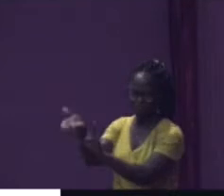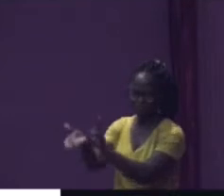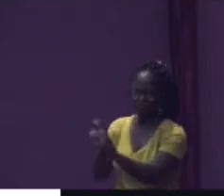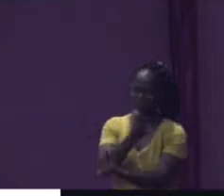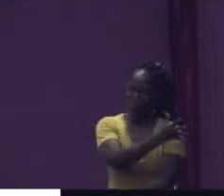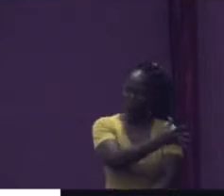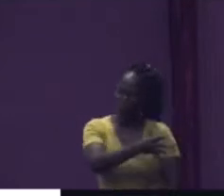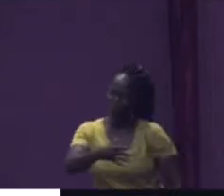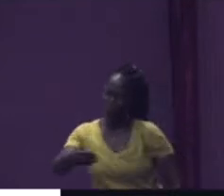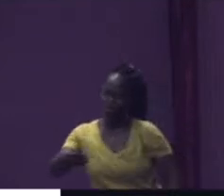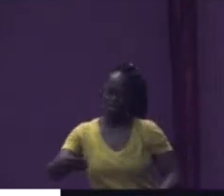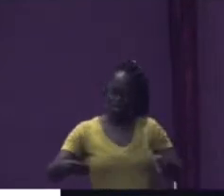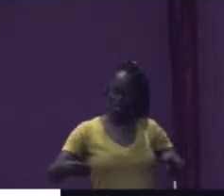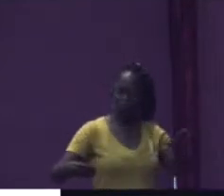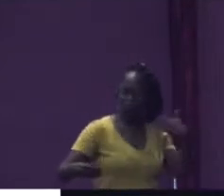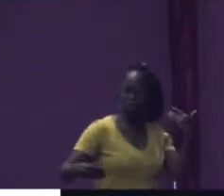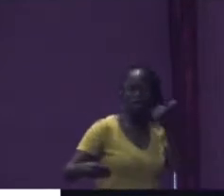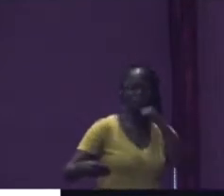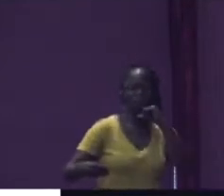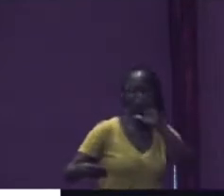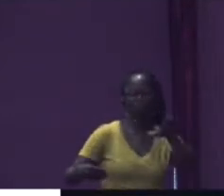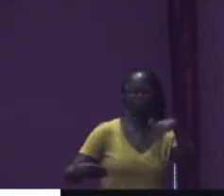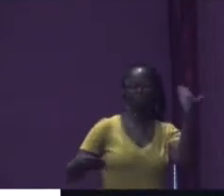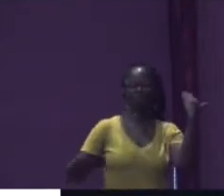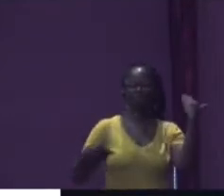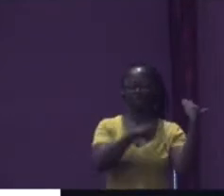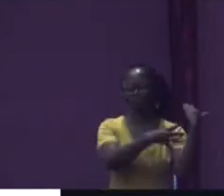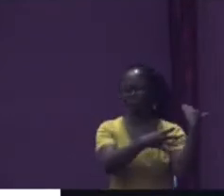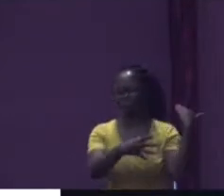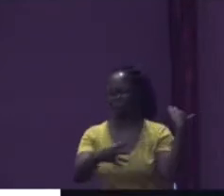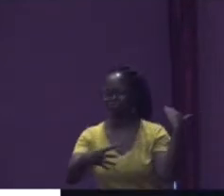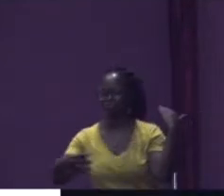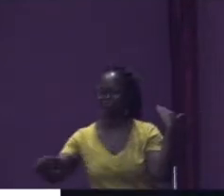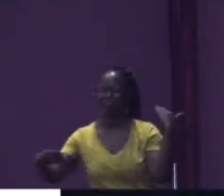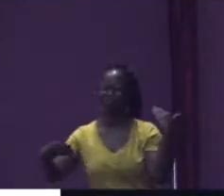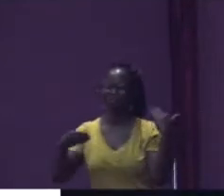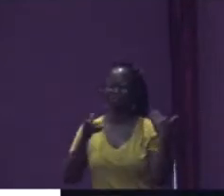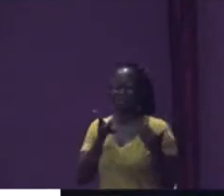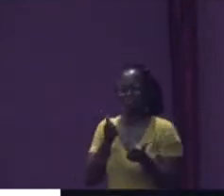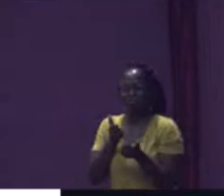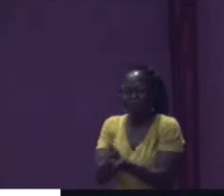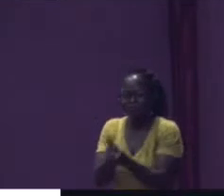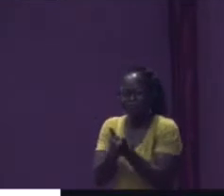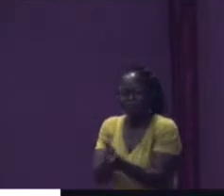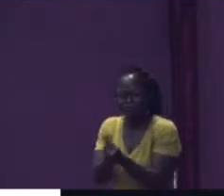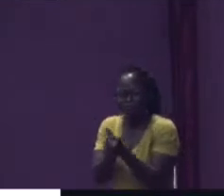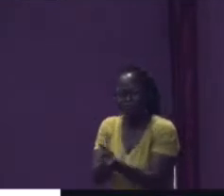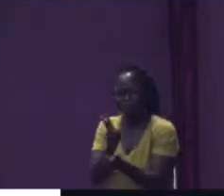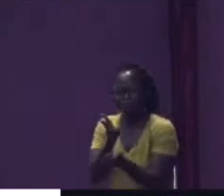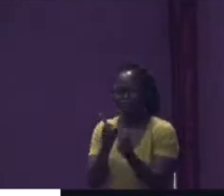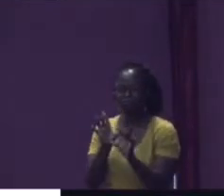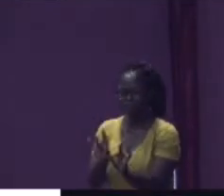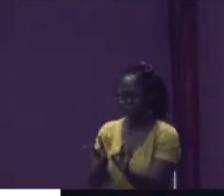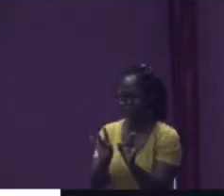died. And she used to accompany her mother. Now, her mother